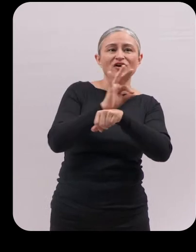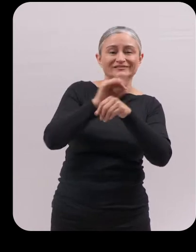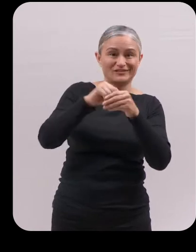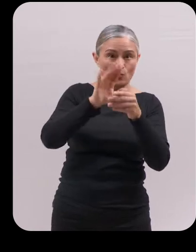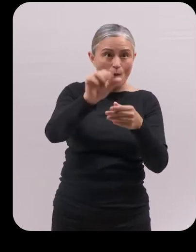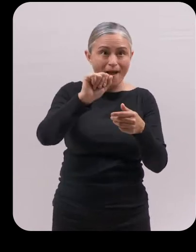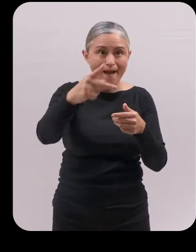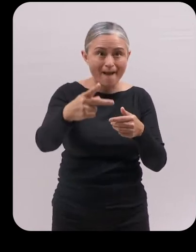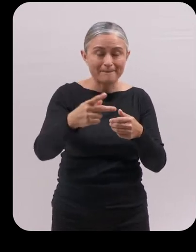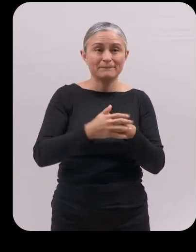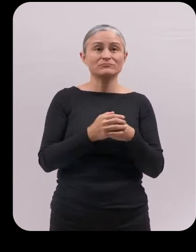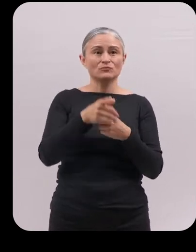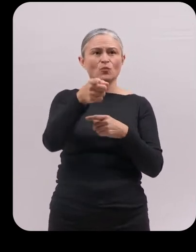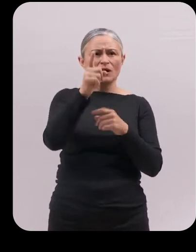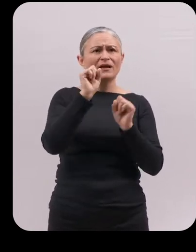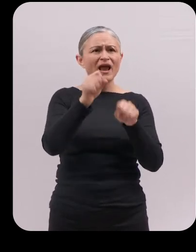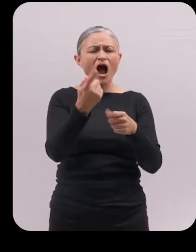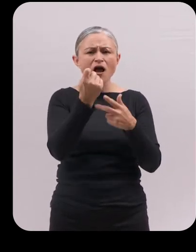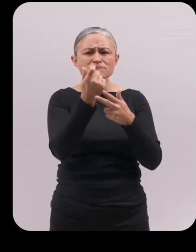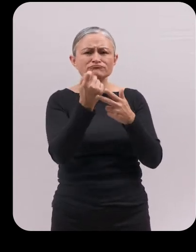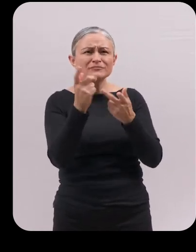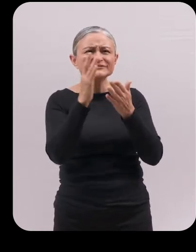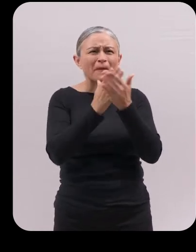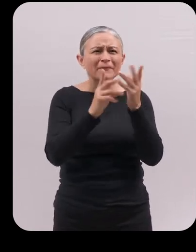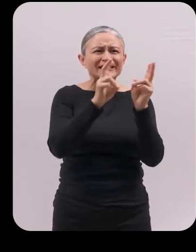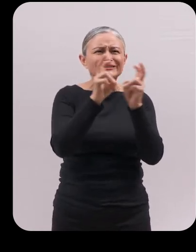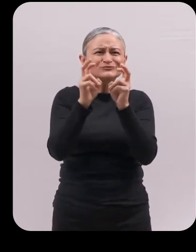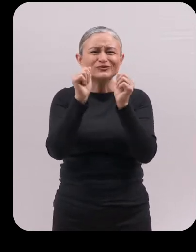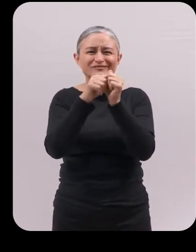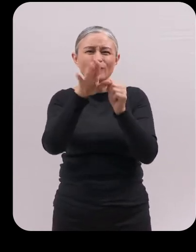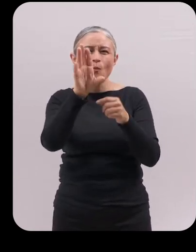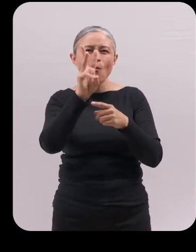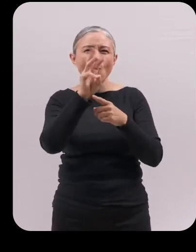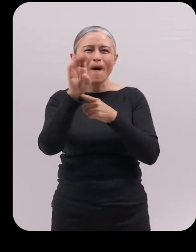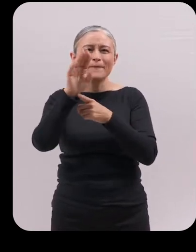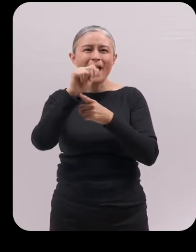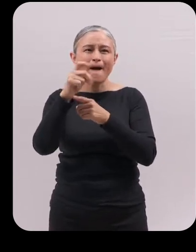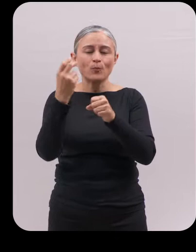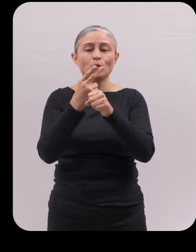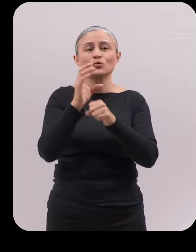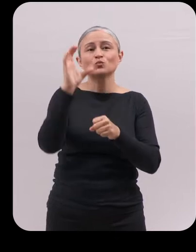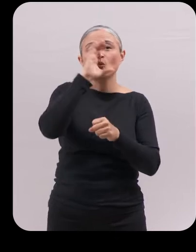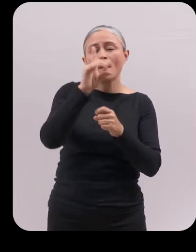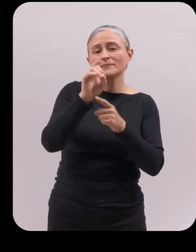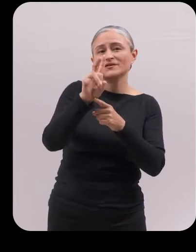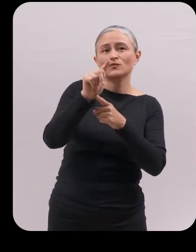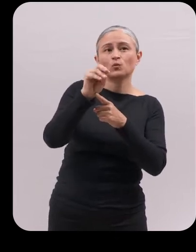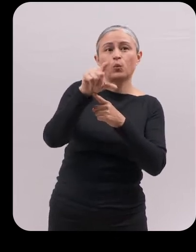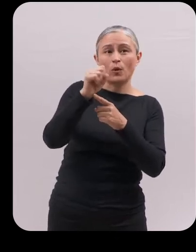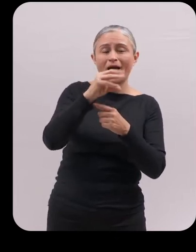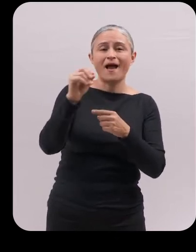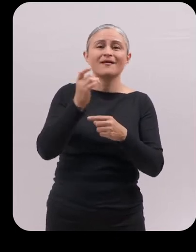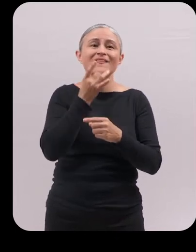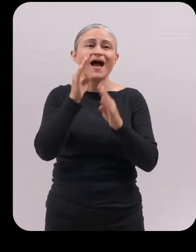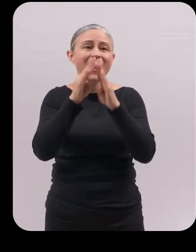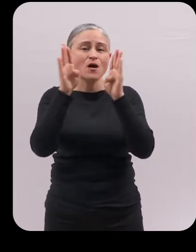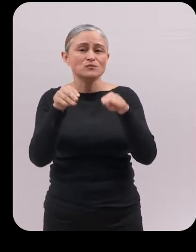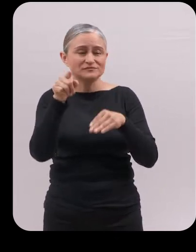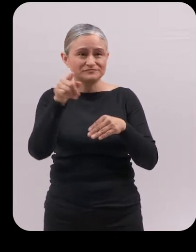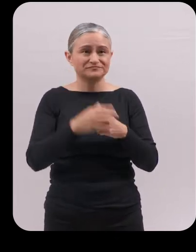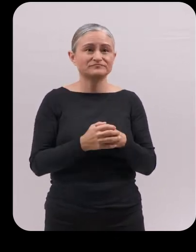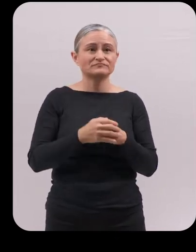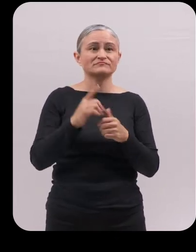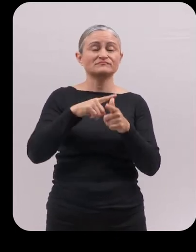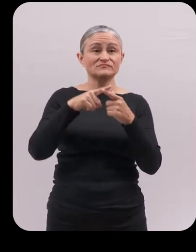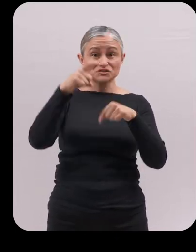apps. You can also debug issues with Chrome Web Apps using DevTools and Lighthouse. And when